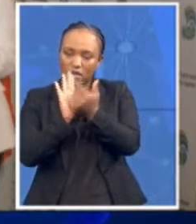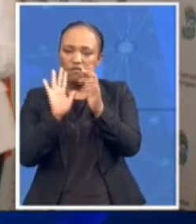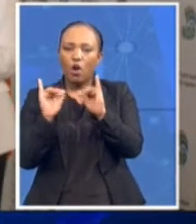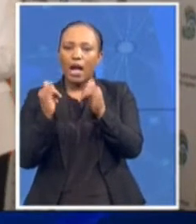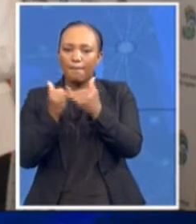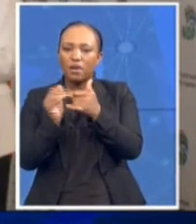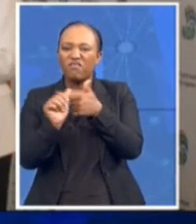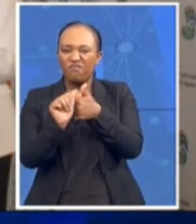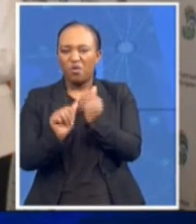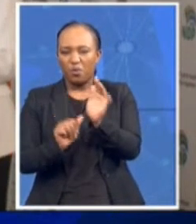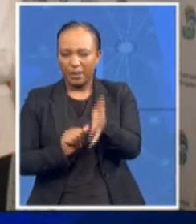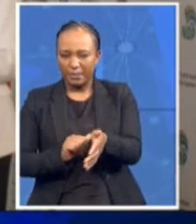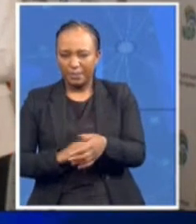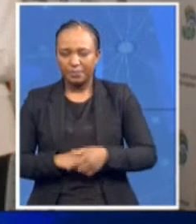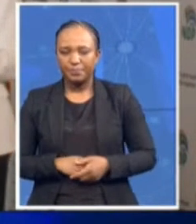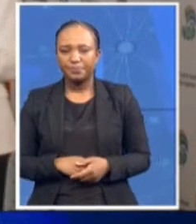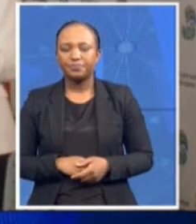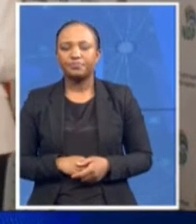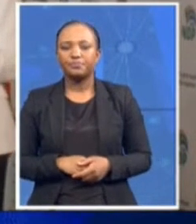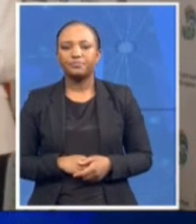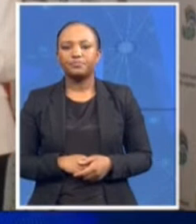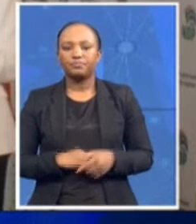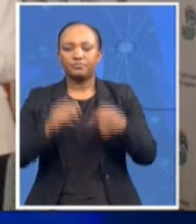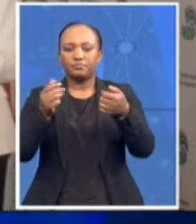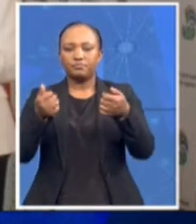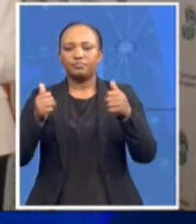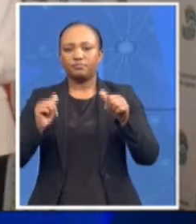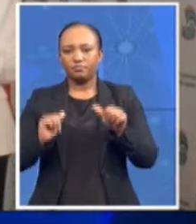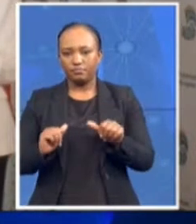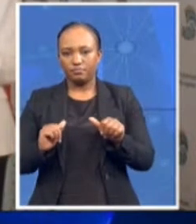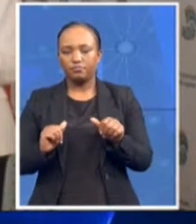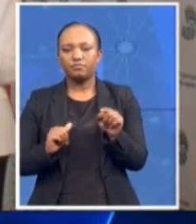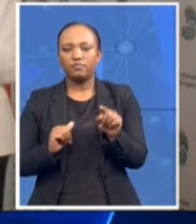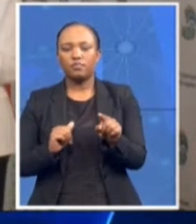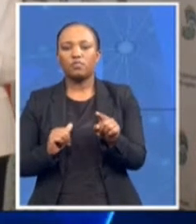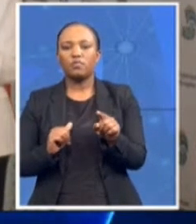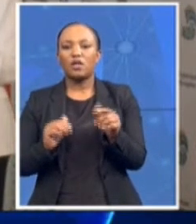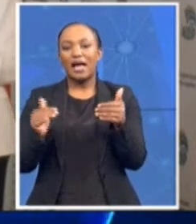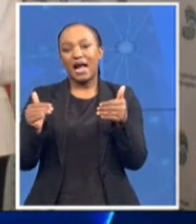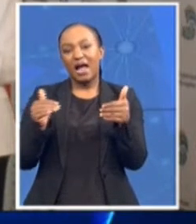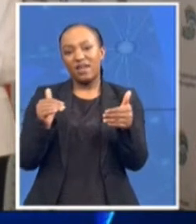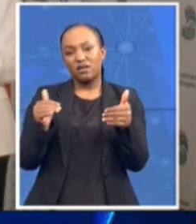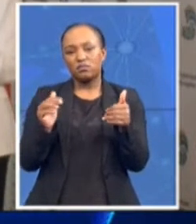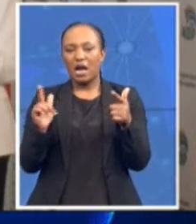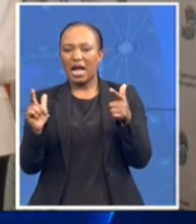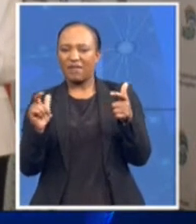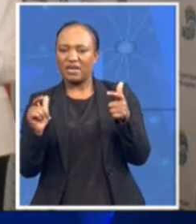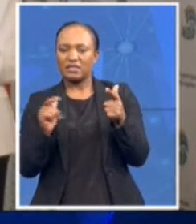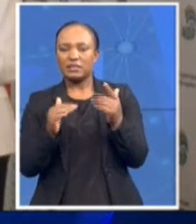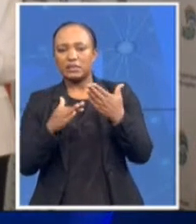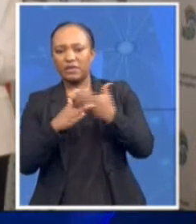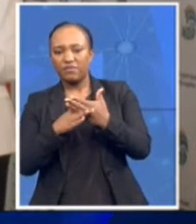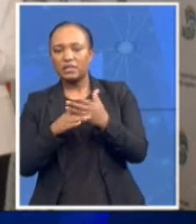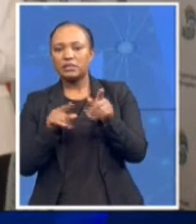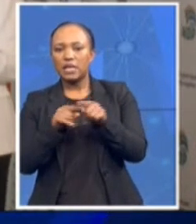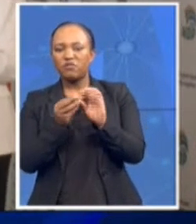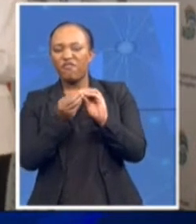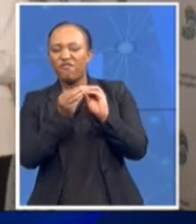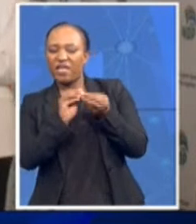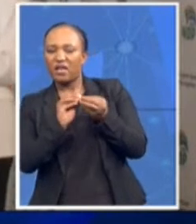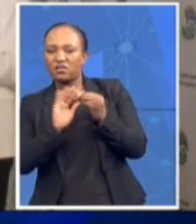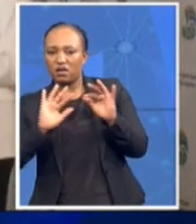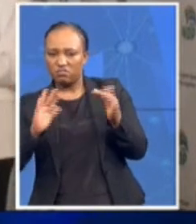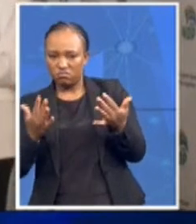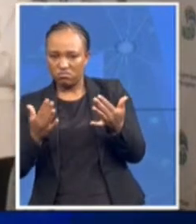The next session is related to governance intervention and corrective measures to be taken by the new council. As the